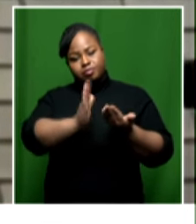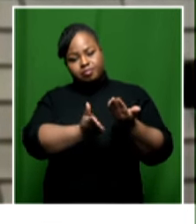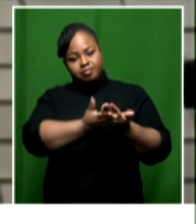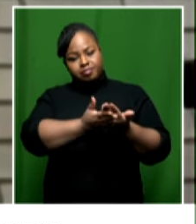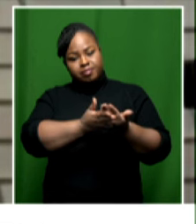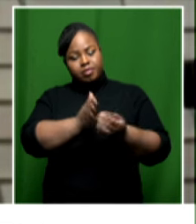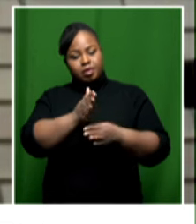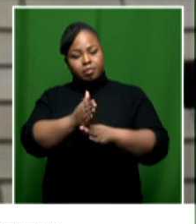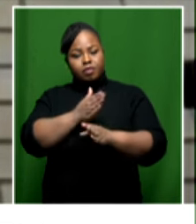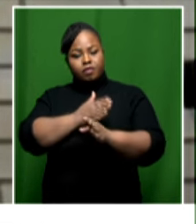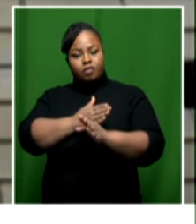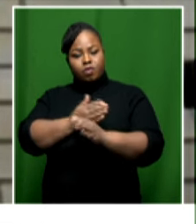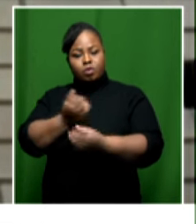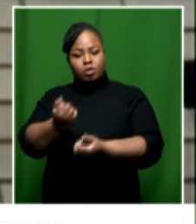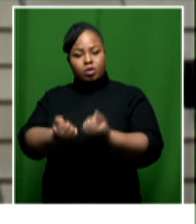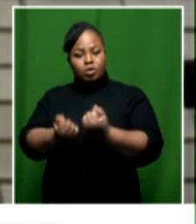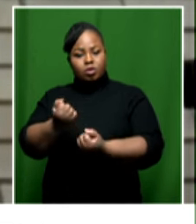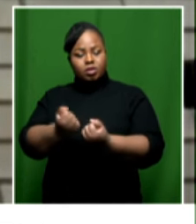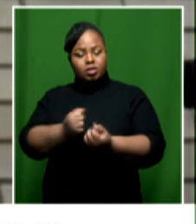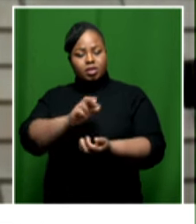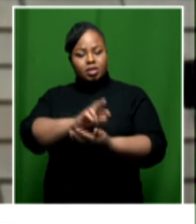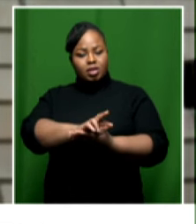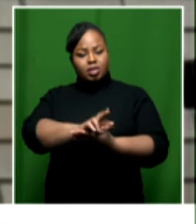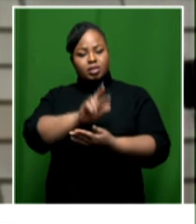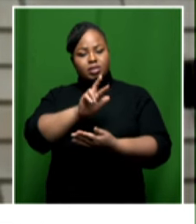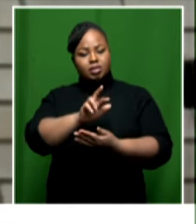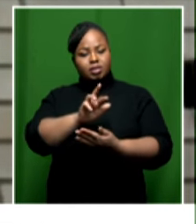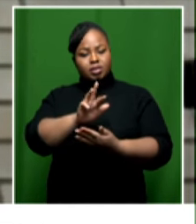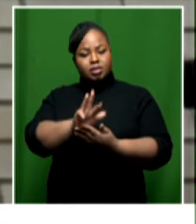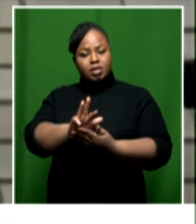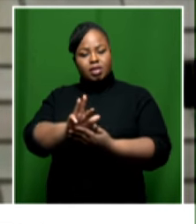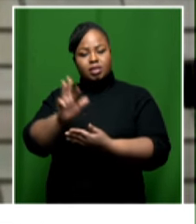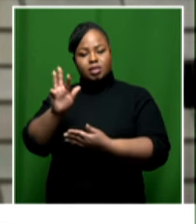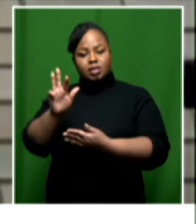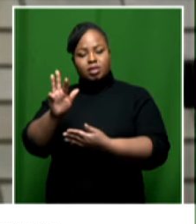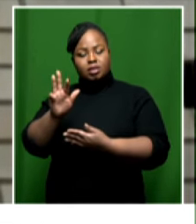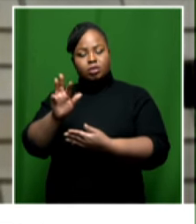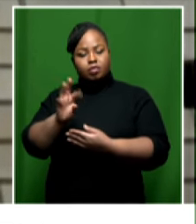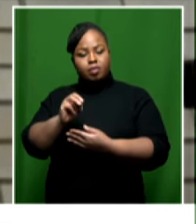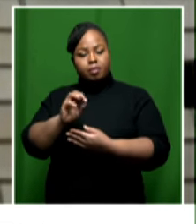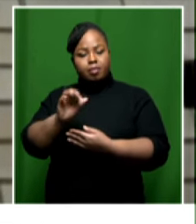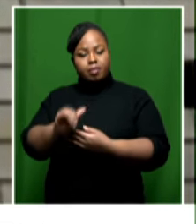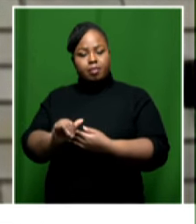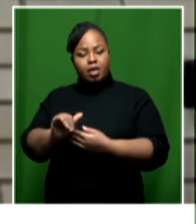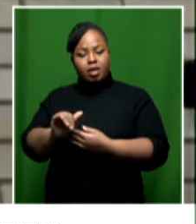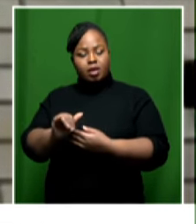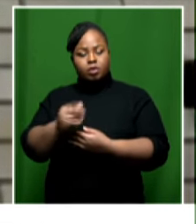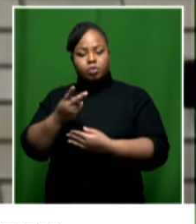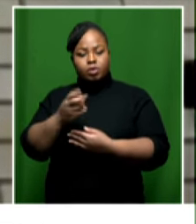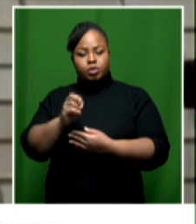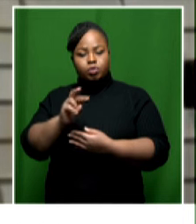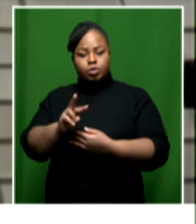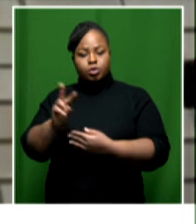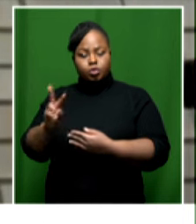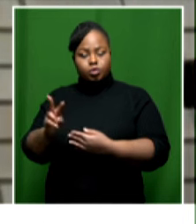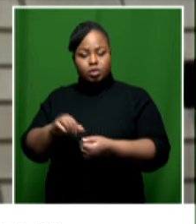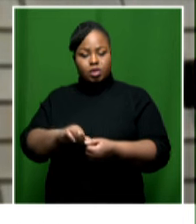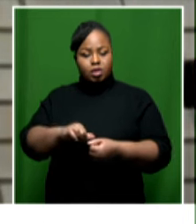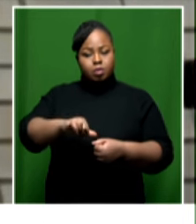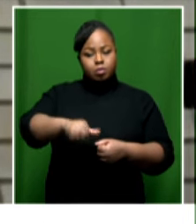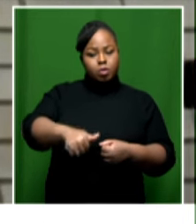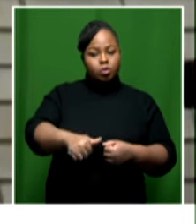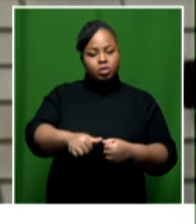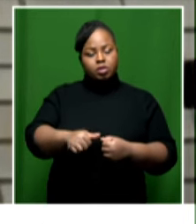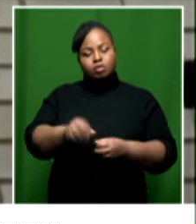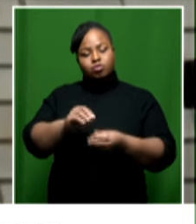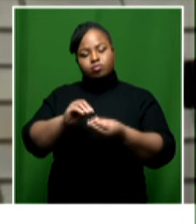of the matter on the 18th and 19th of May 2022, the applicant filed a post-hearing application to amend